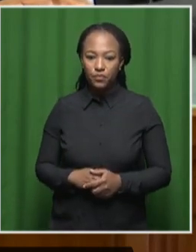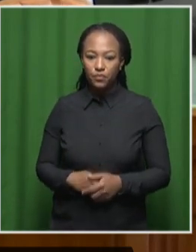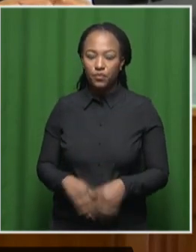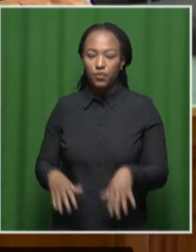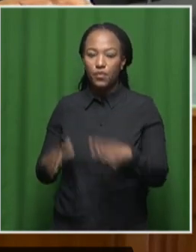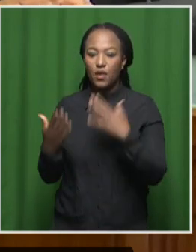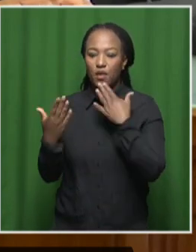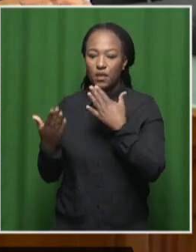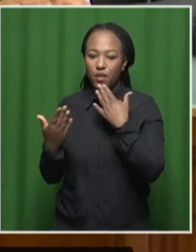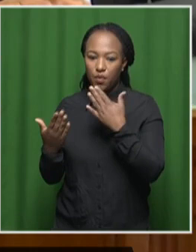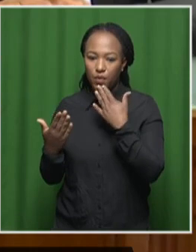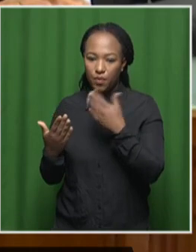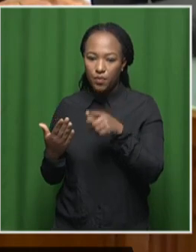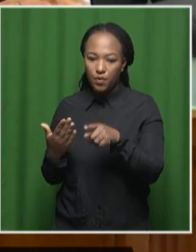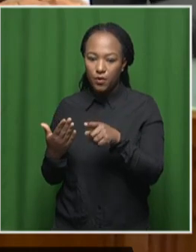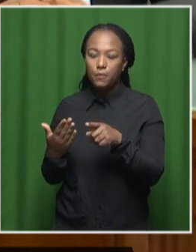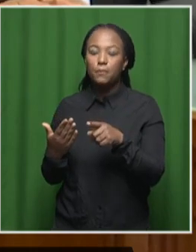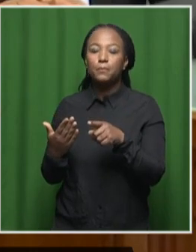much,